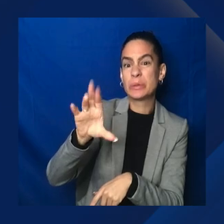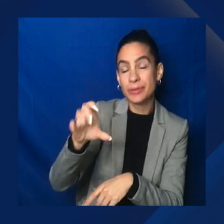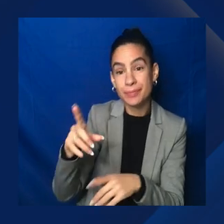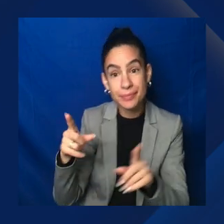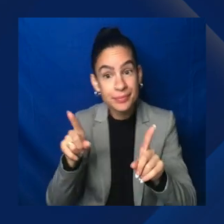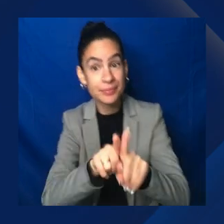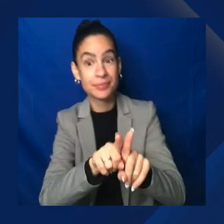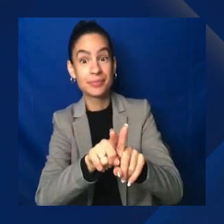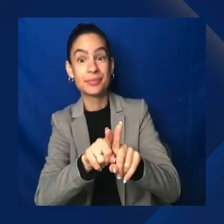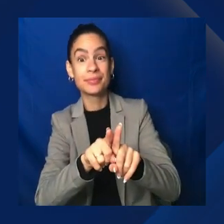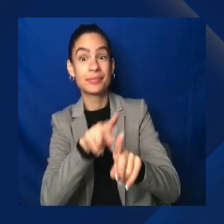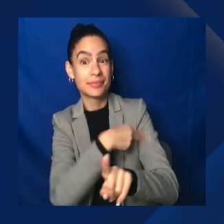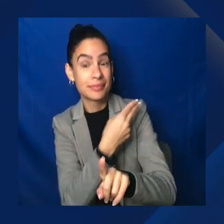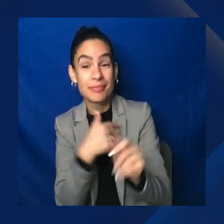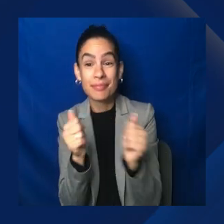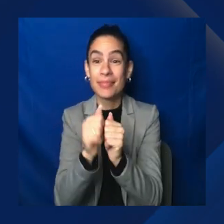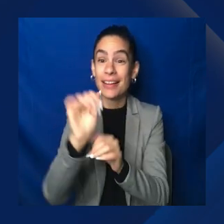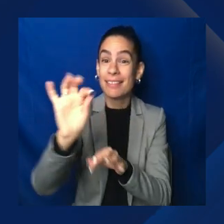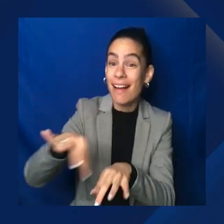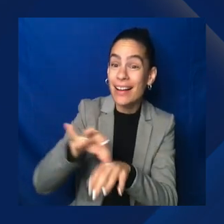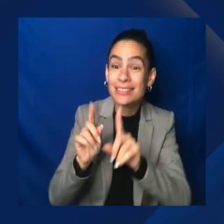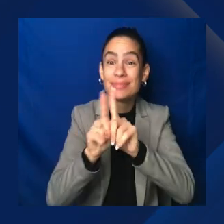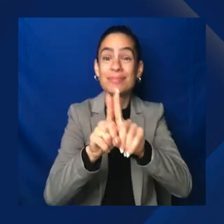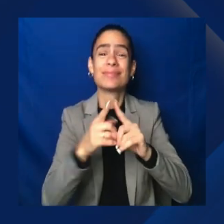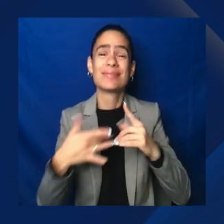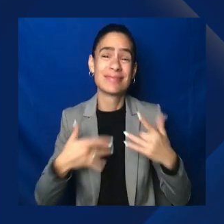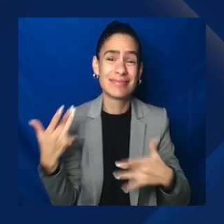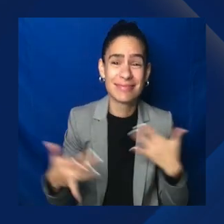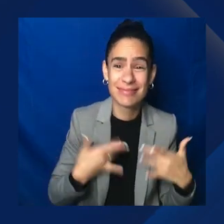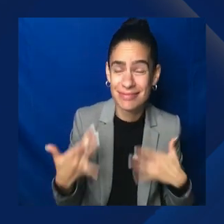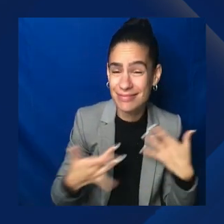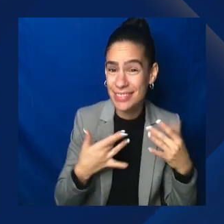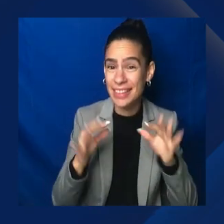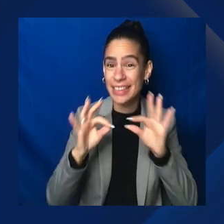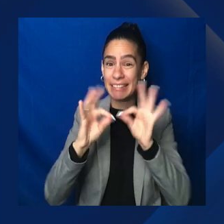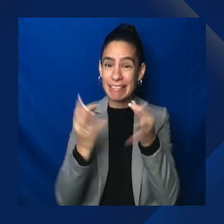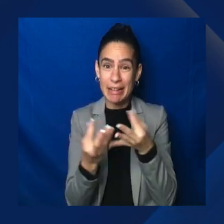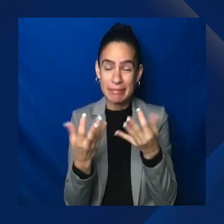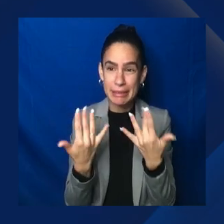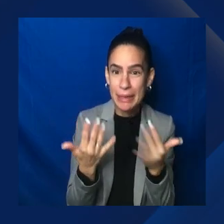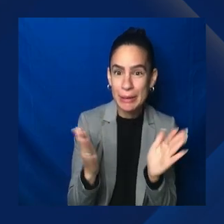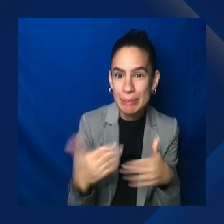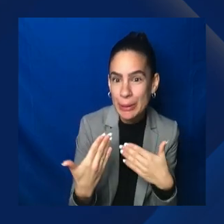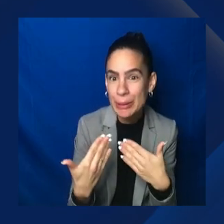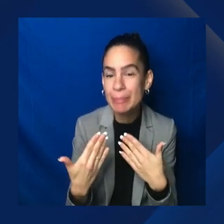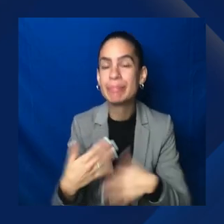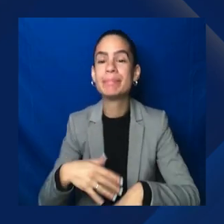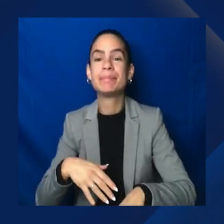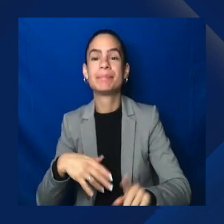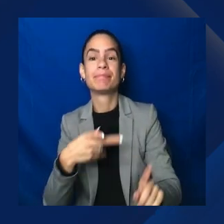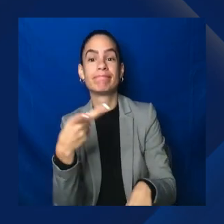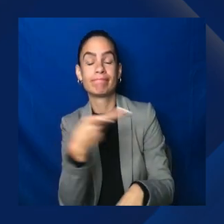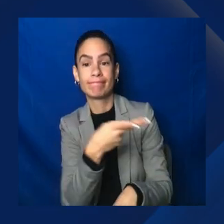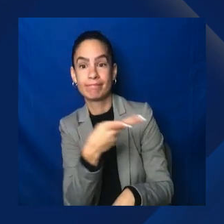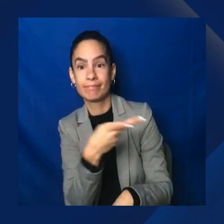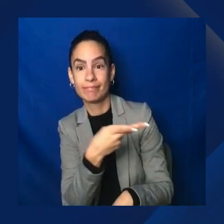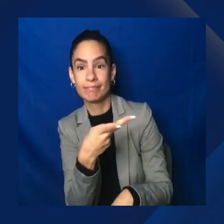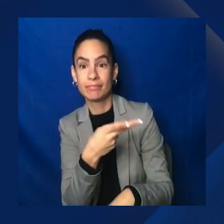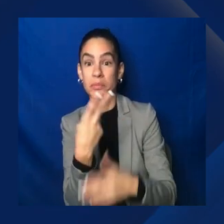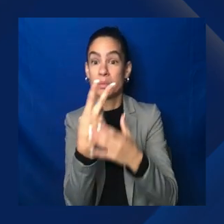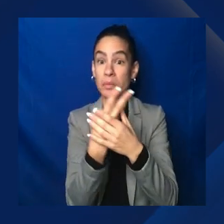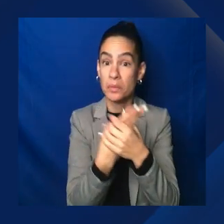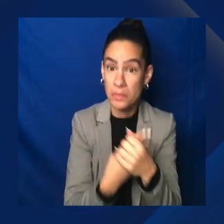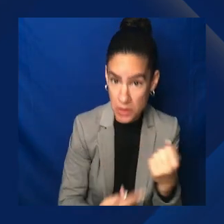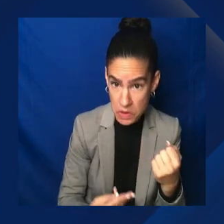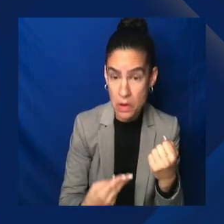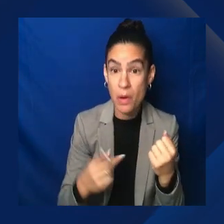excited. Several family members were in attendance. Niecy and her fiance were only childs on both sides of the family, so this is our